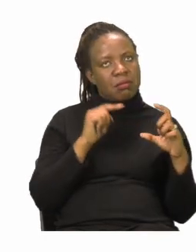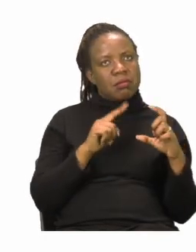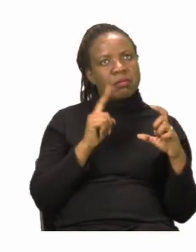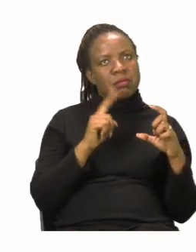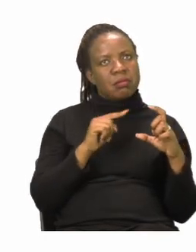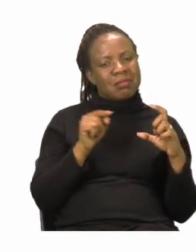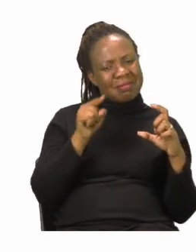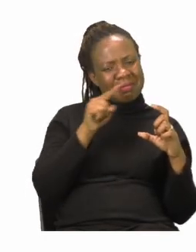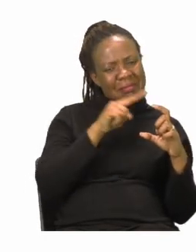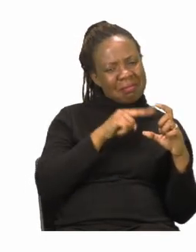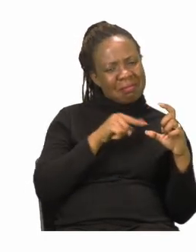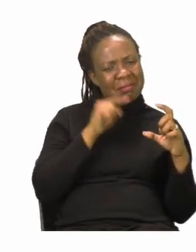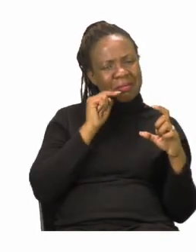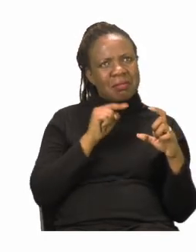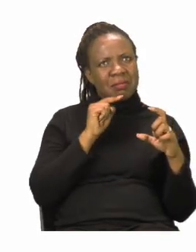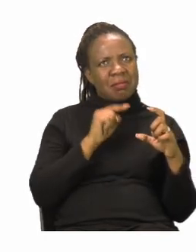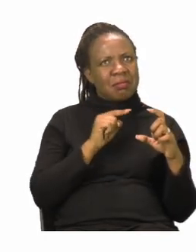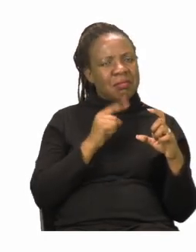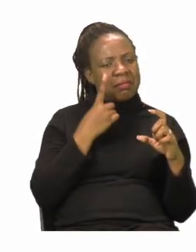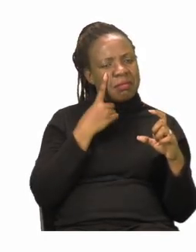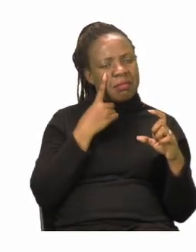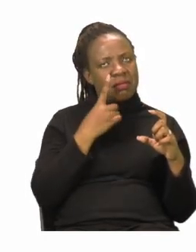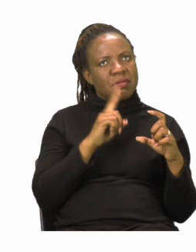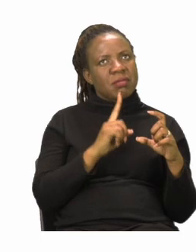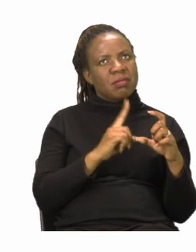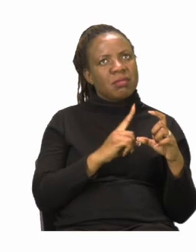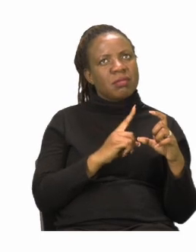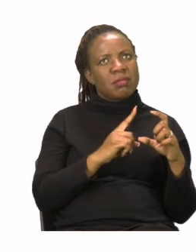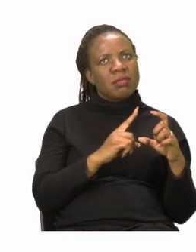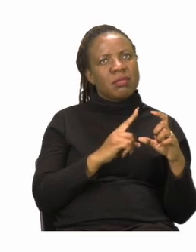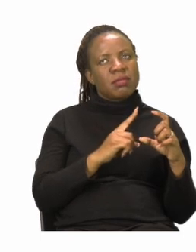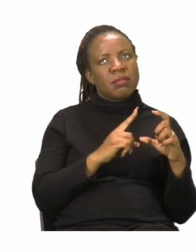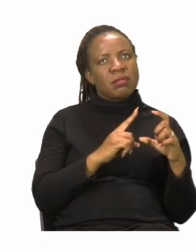do you see in the next picture?